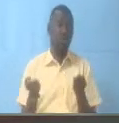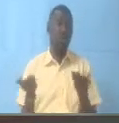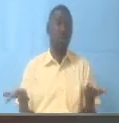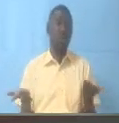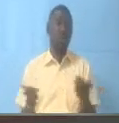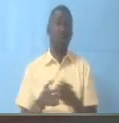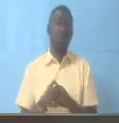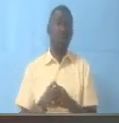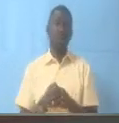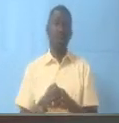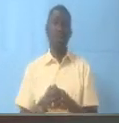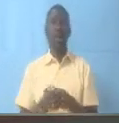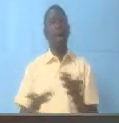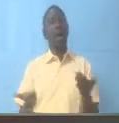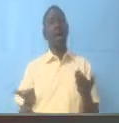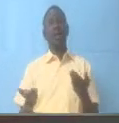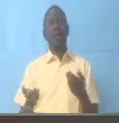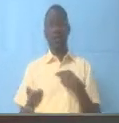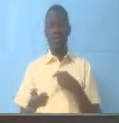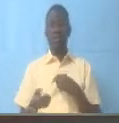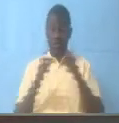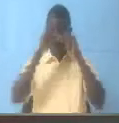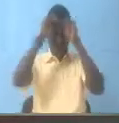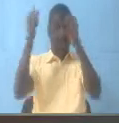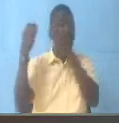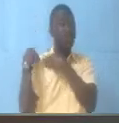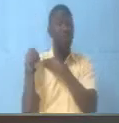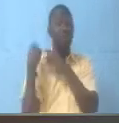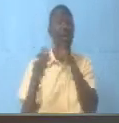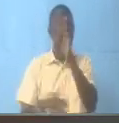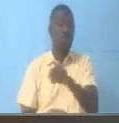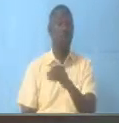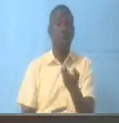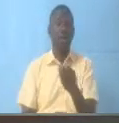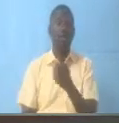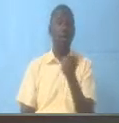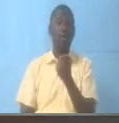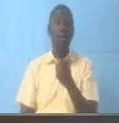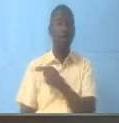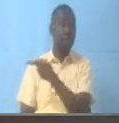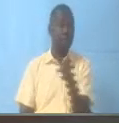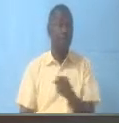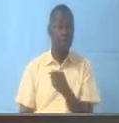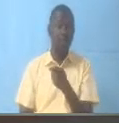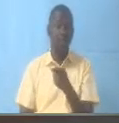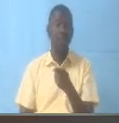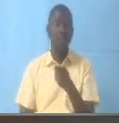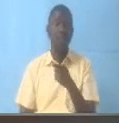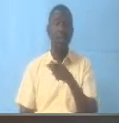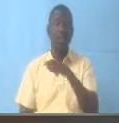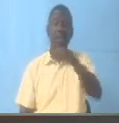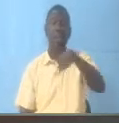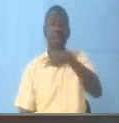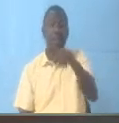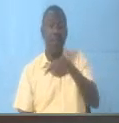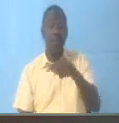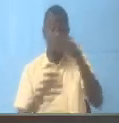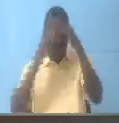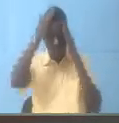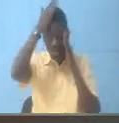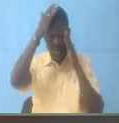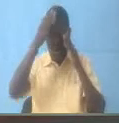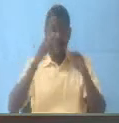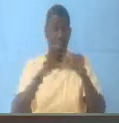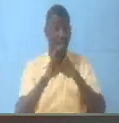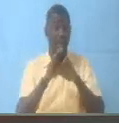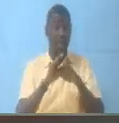They did it. Because these soldiers did not go out and do it of their own will. They were ordered and deployed,